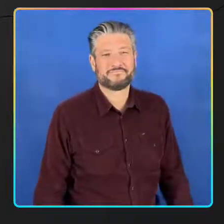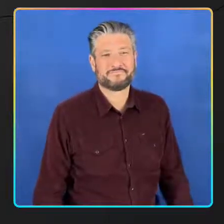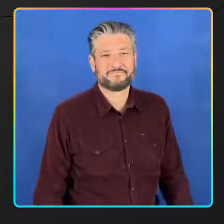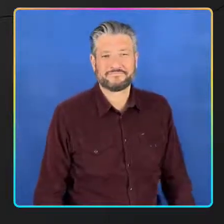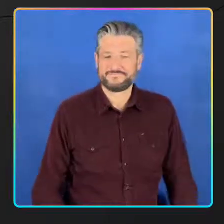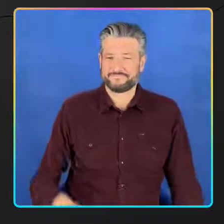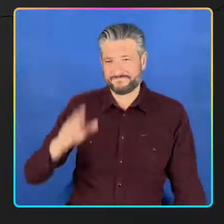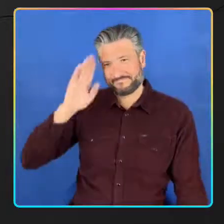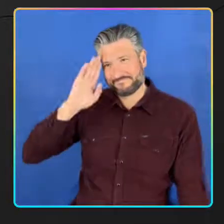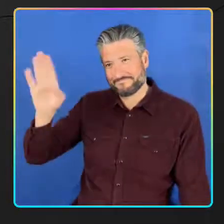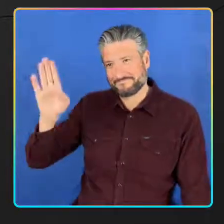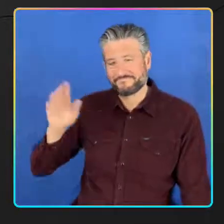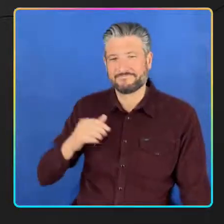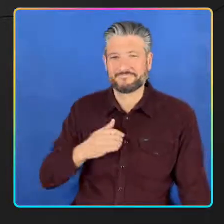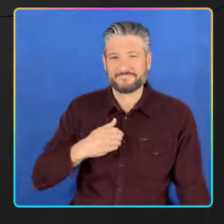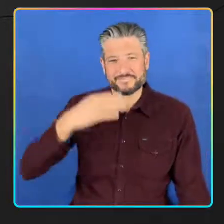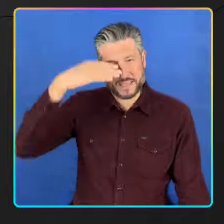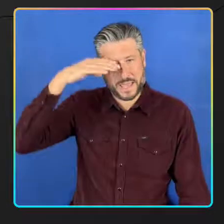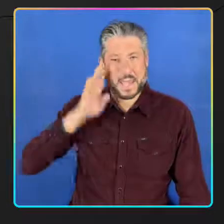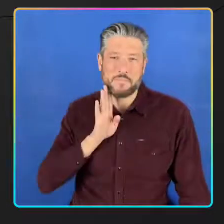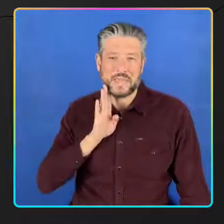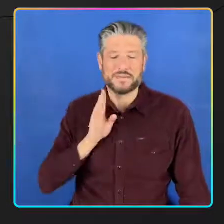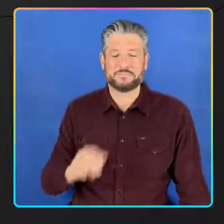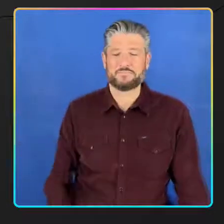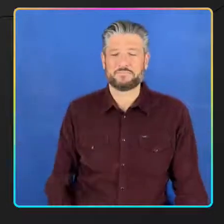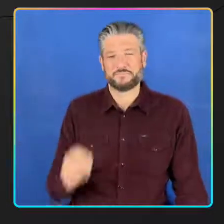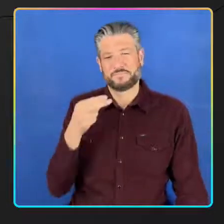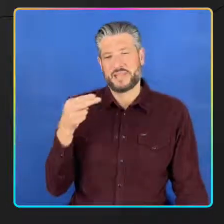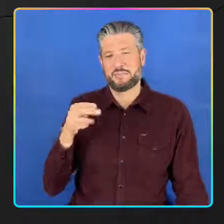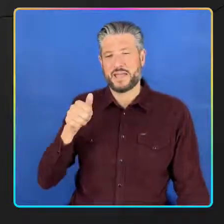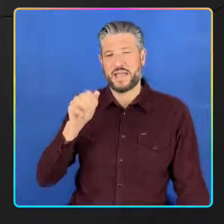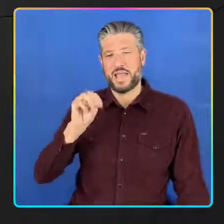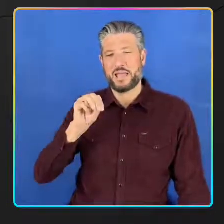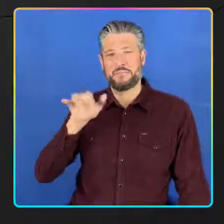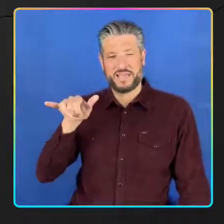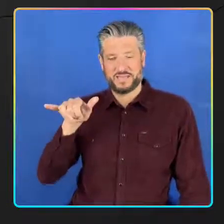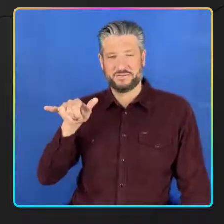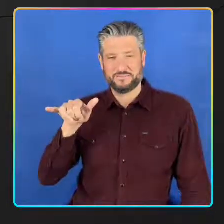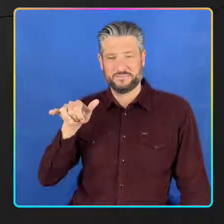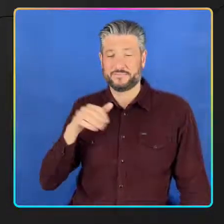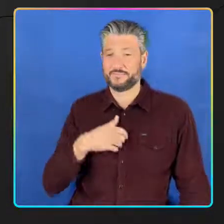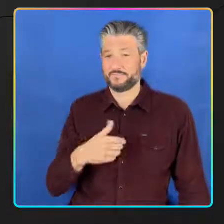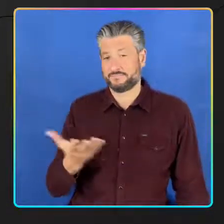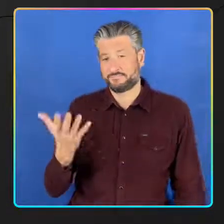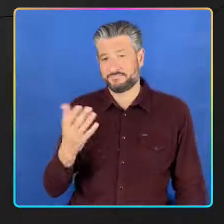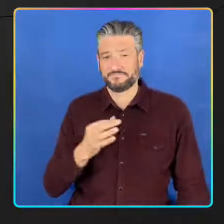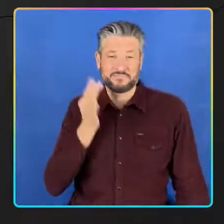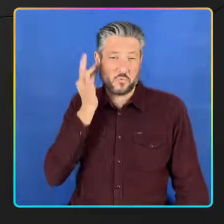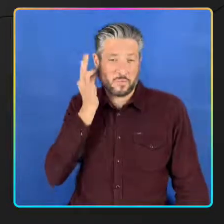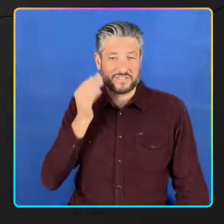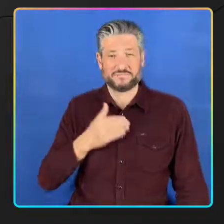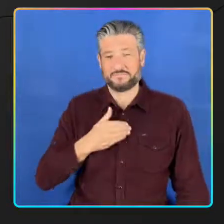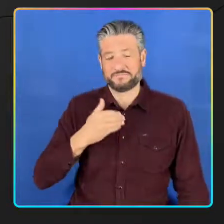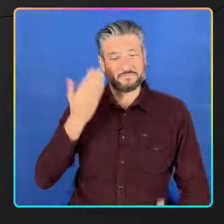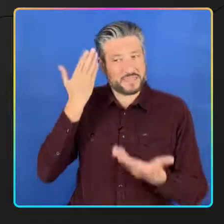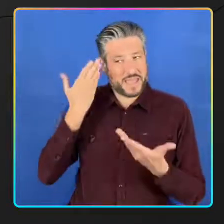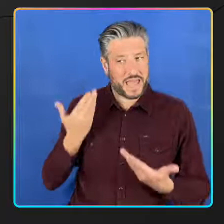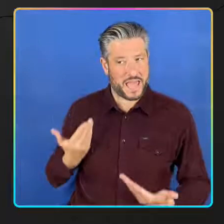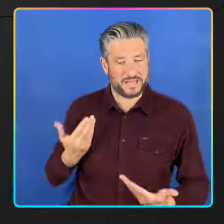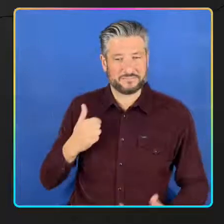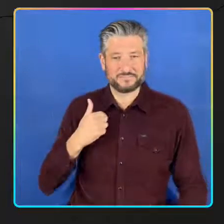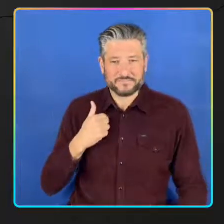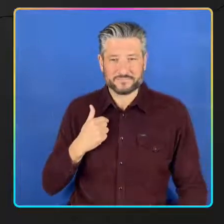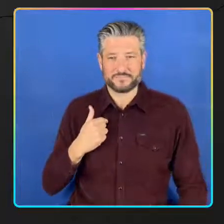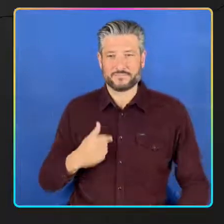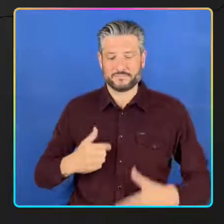And hi everyone, my name's Amy. I'm a female with long blonde hair that's curled, and I'm wearing a navy blue